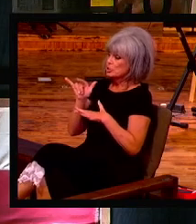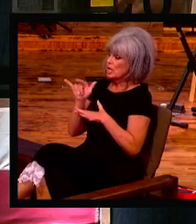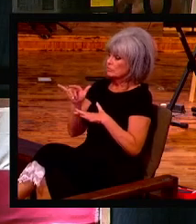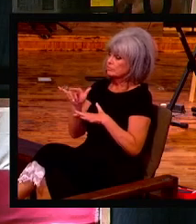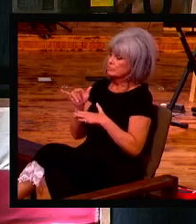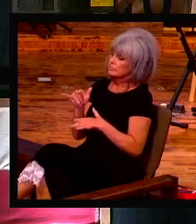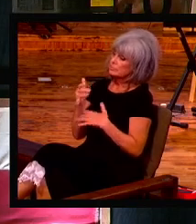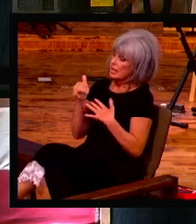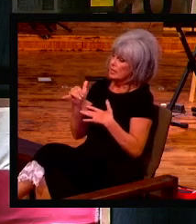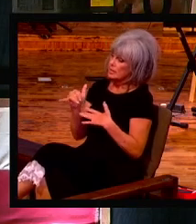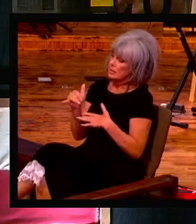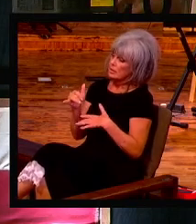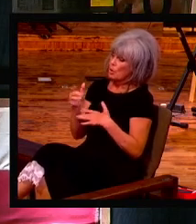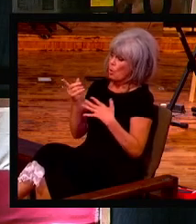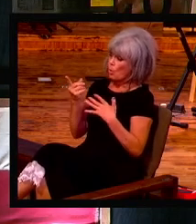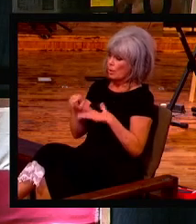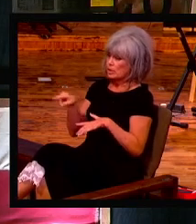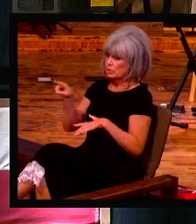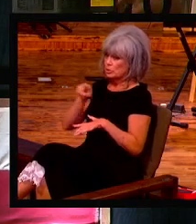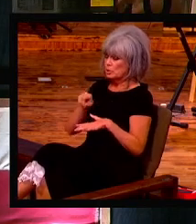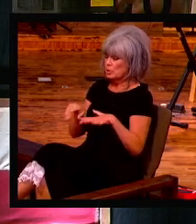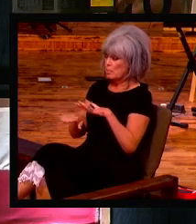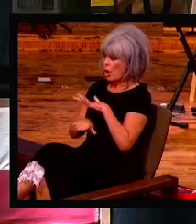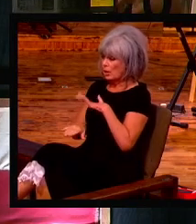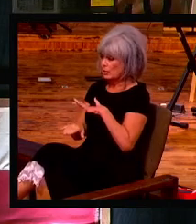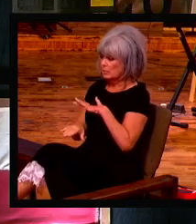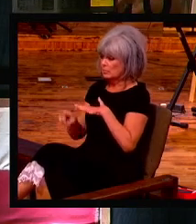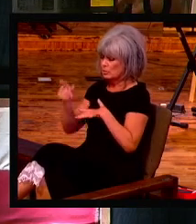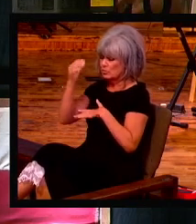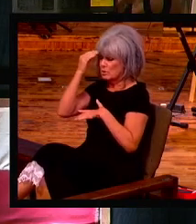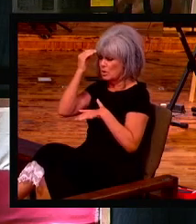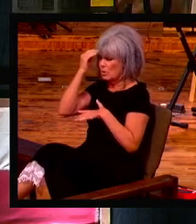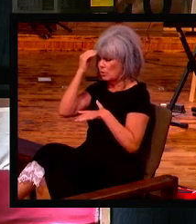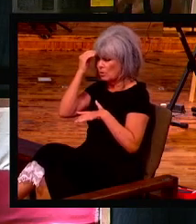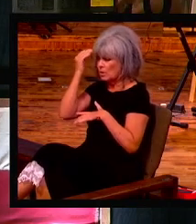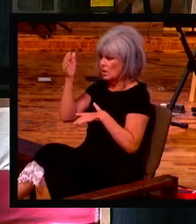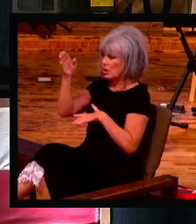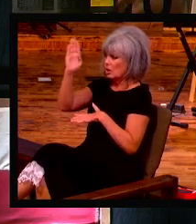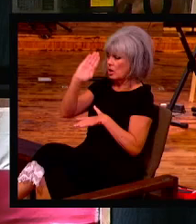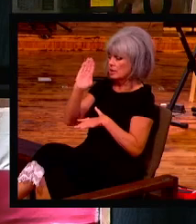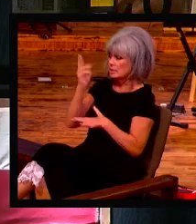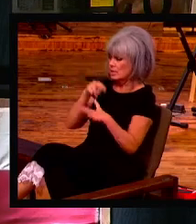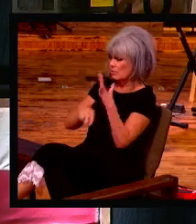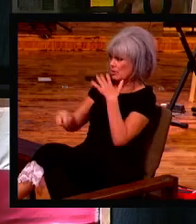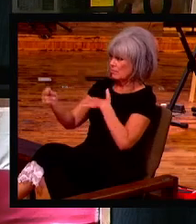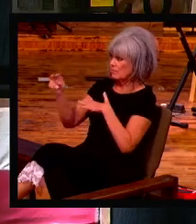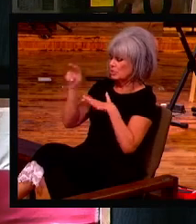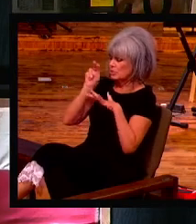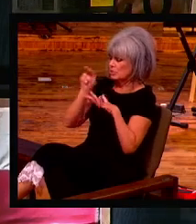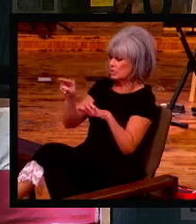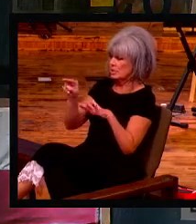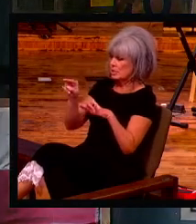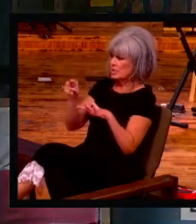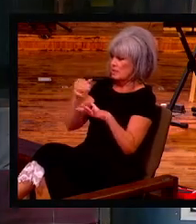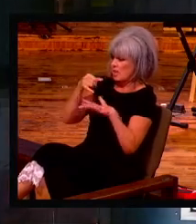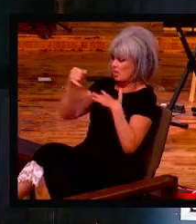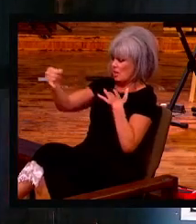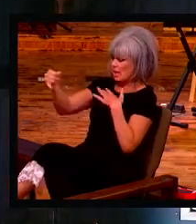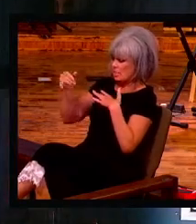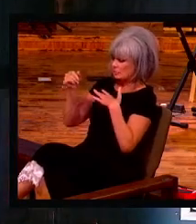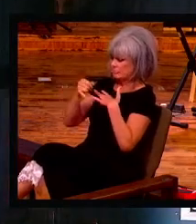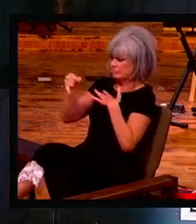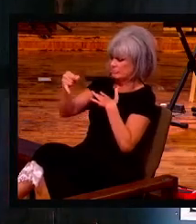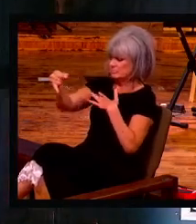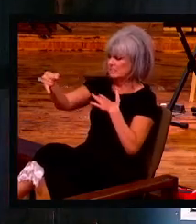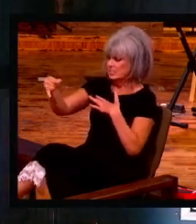know that when you're at the bottom and God has given you a vision and you've taken a step and that line got squiggly and you feel like everything's